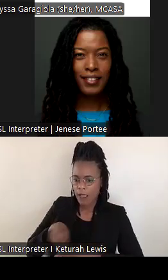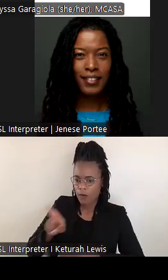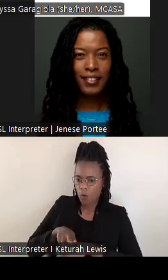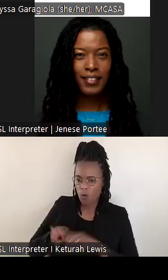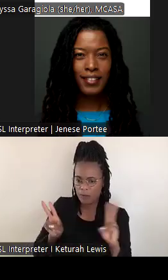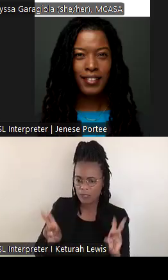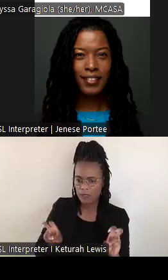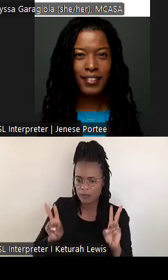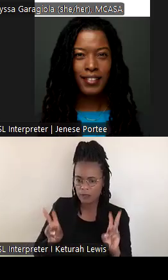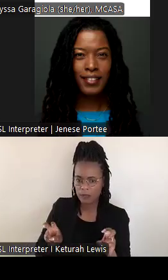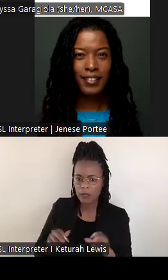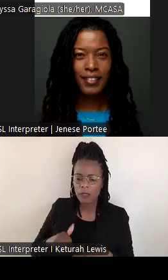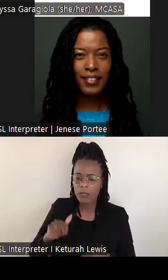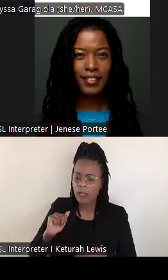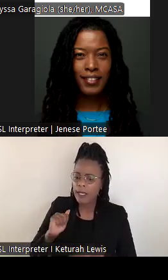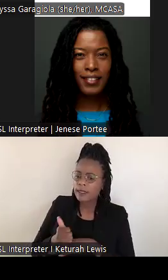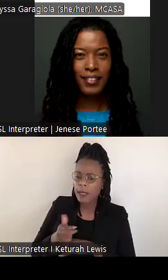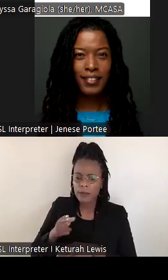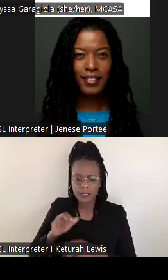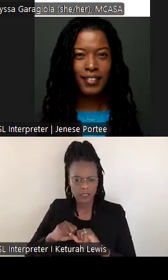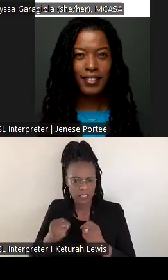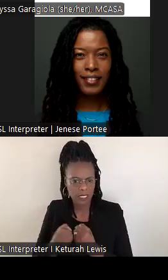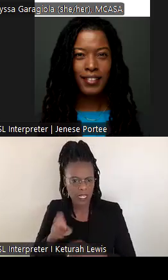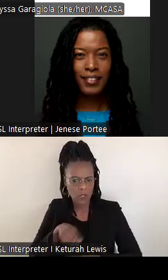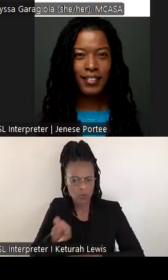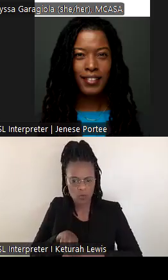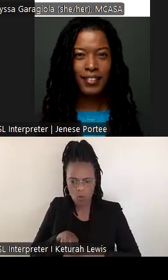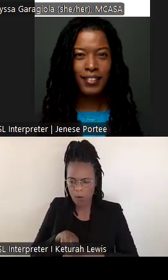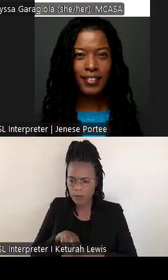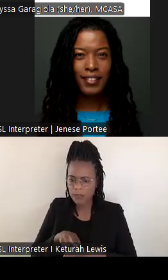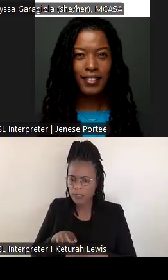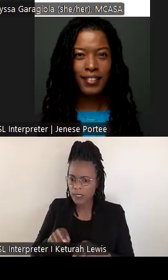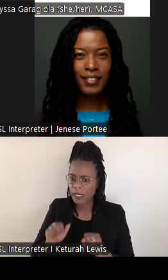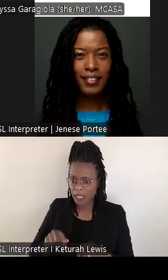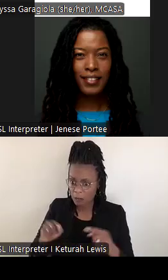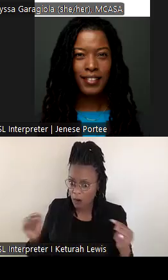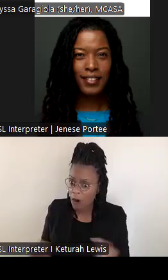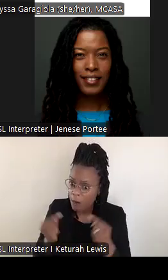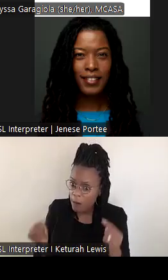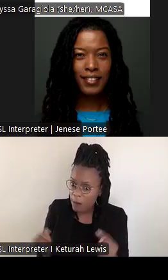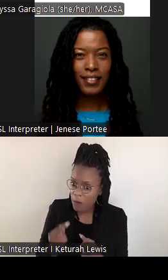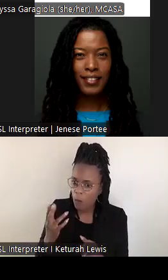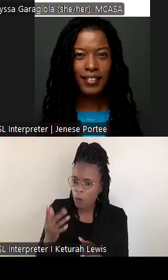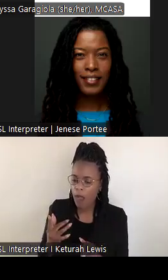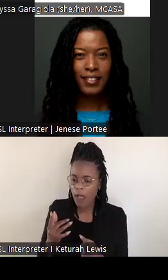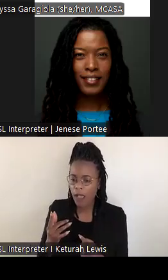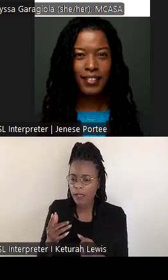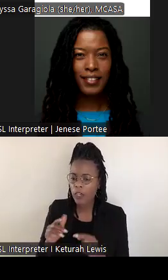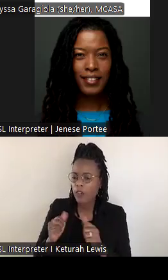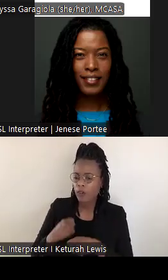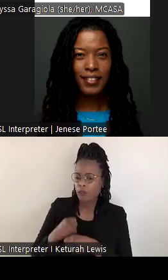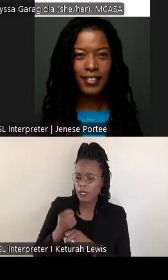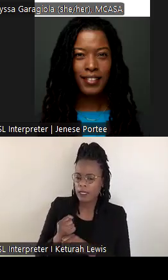what's considered a norm in society, and this can be harmful because it others people. So,